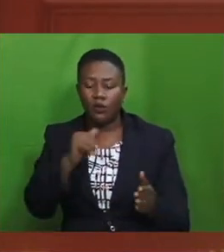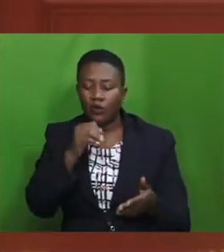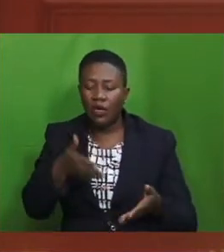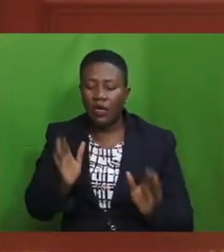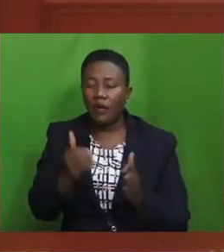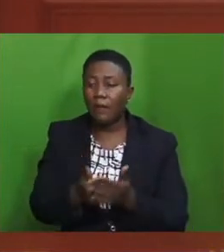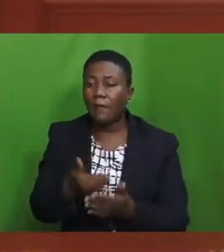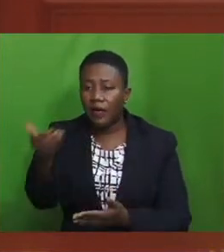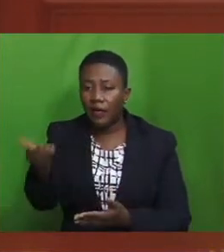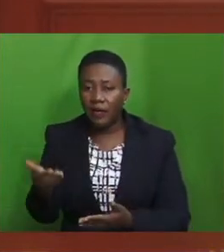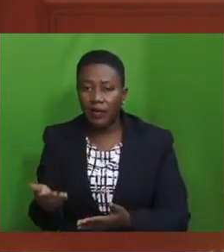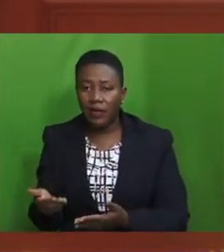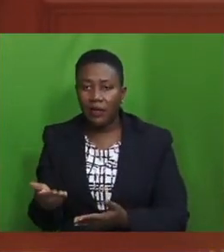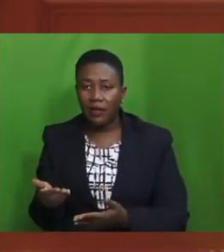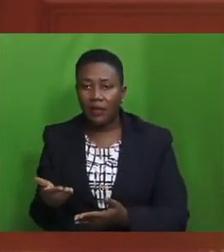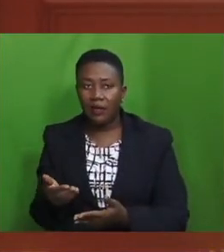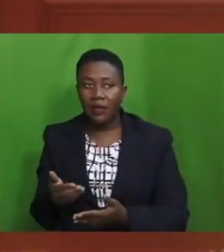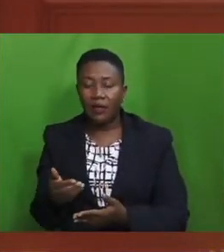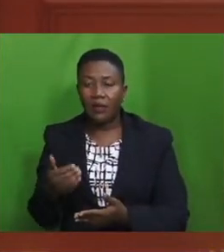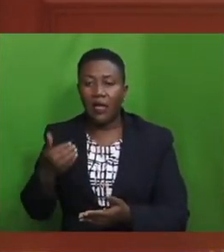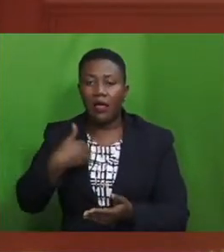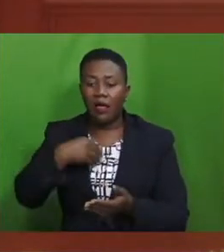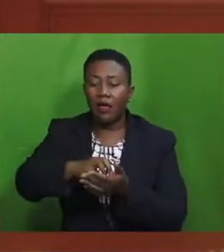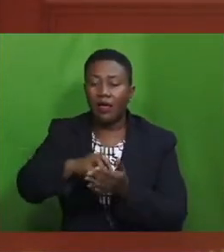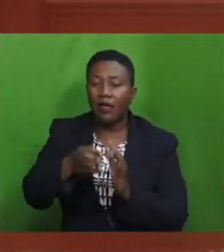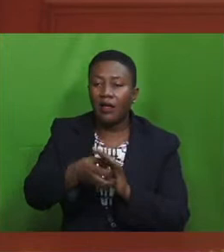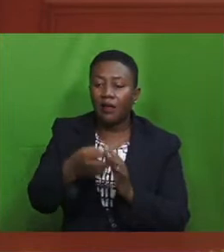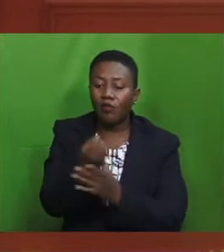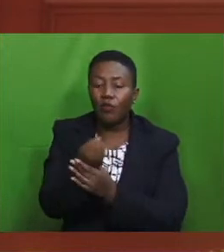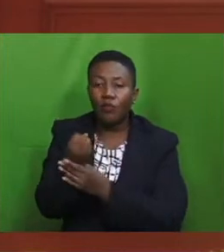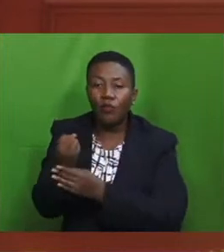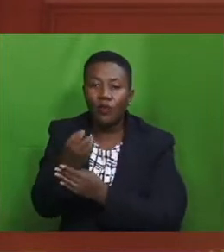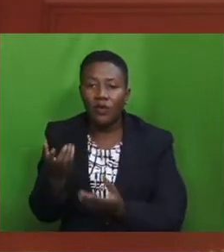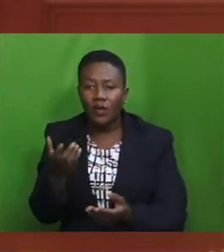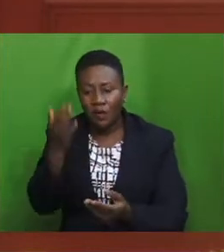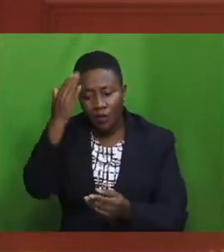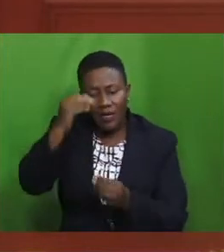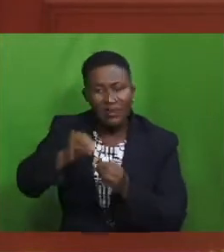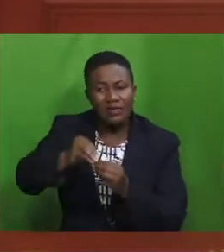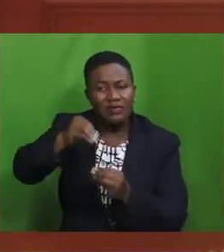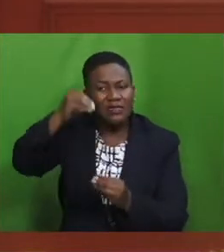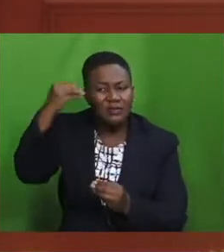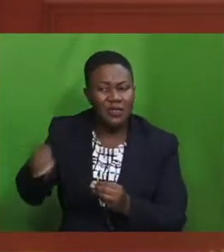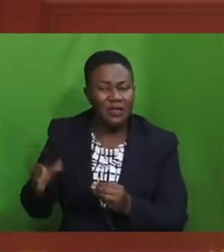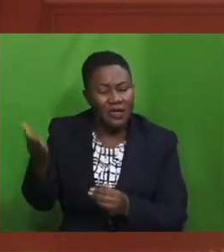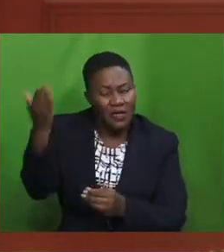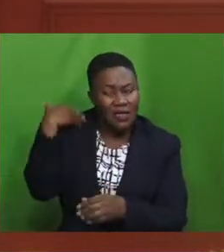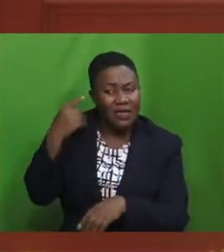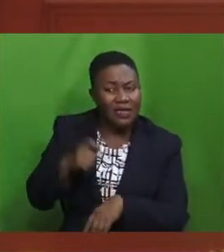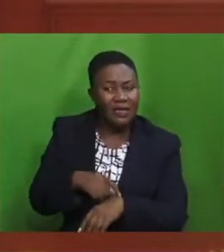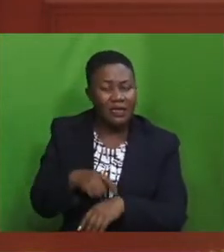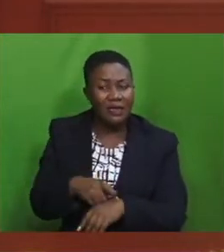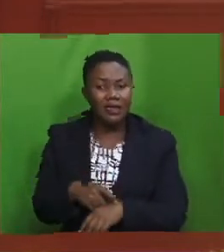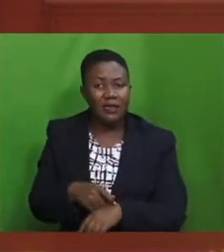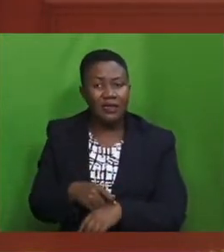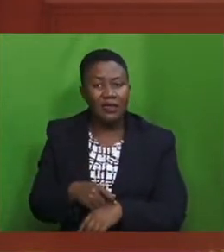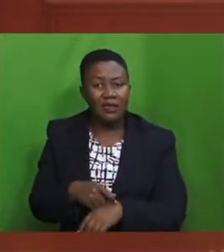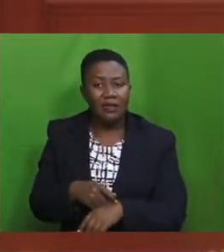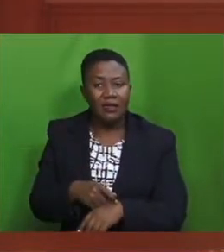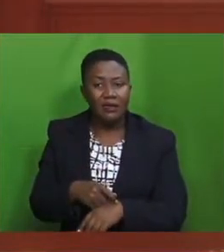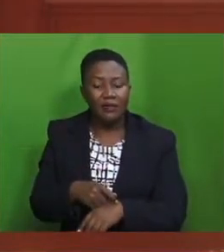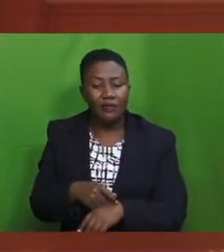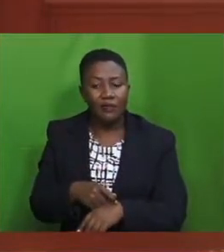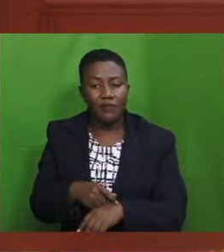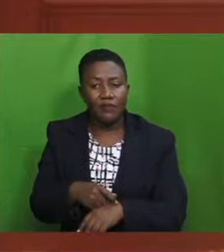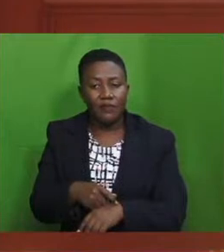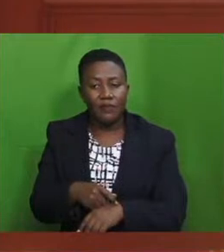sweet bar. You couldn't pay for that one because it was expensive at the time. So they said if you ate it, you didn't